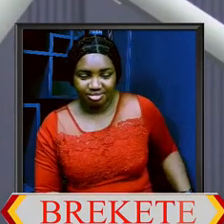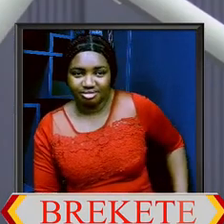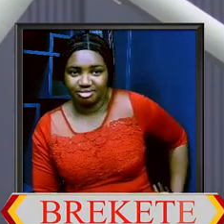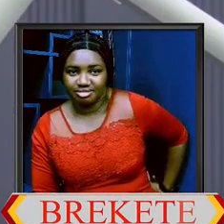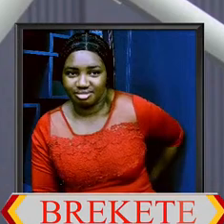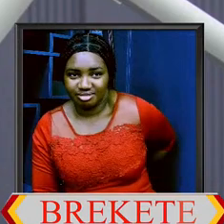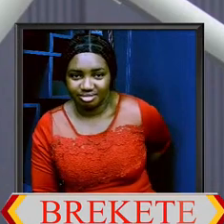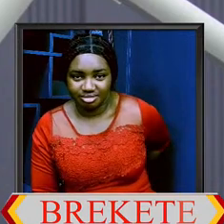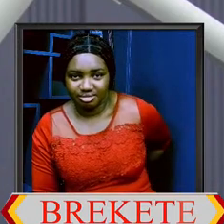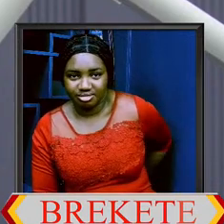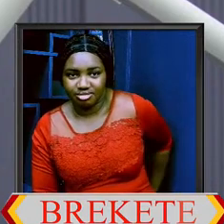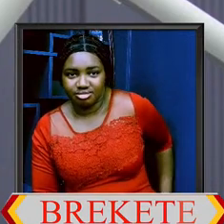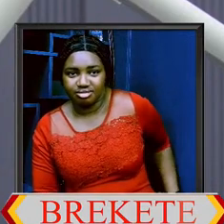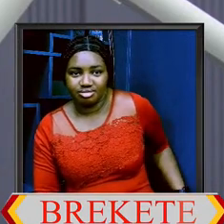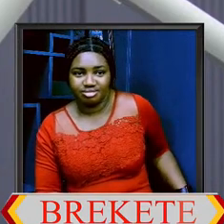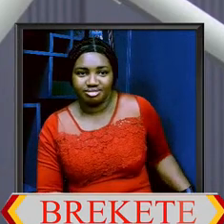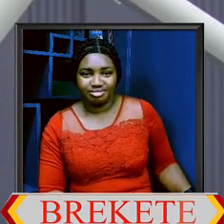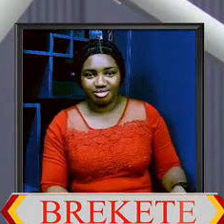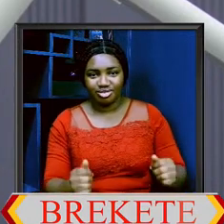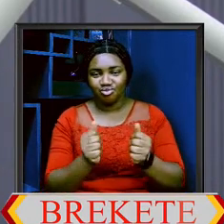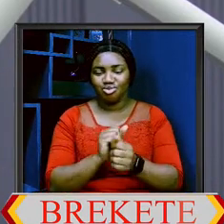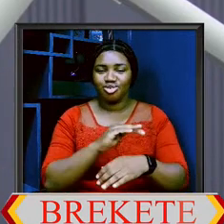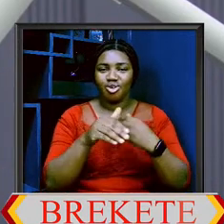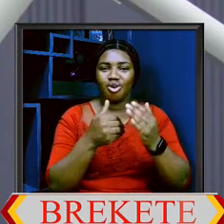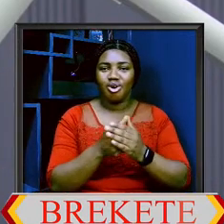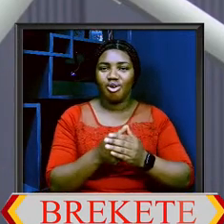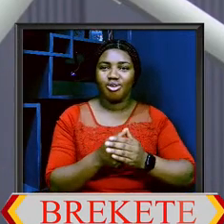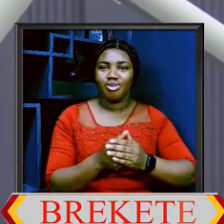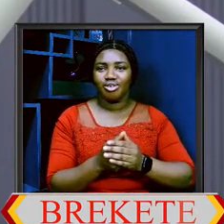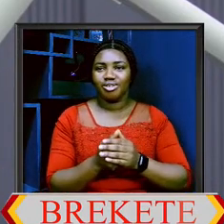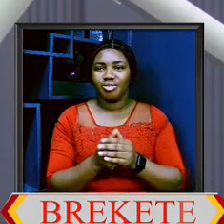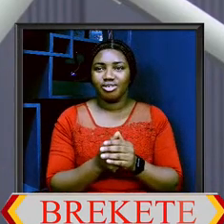toer demonstration